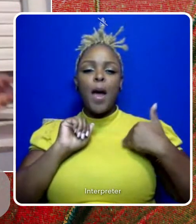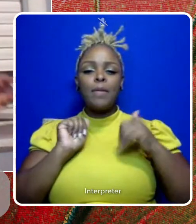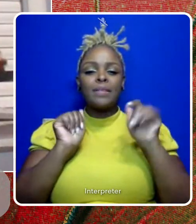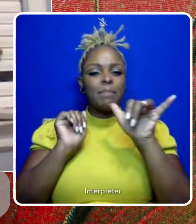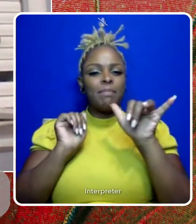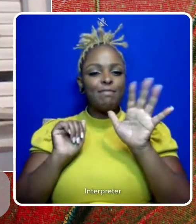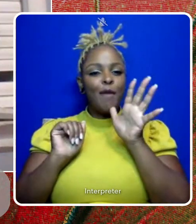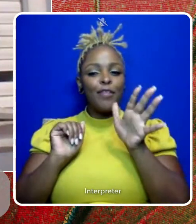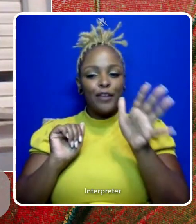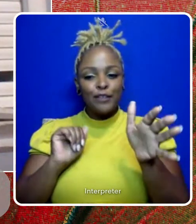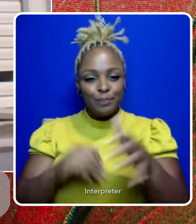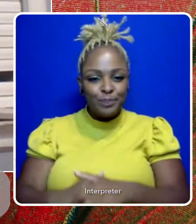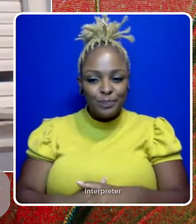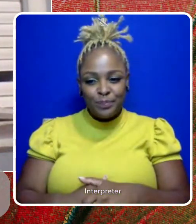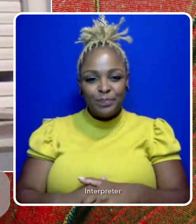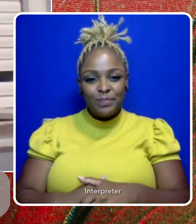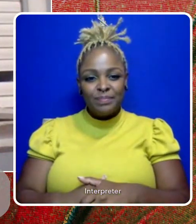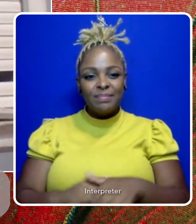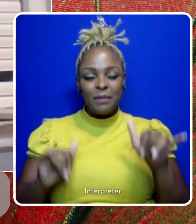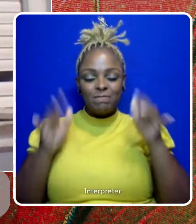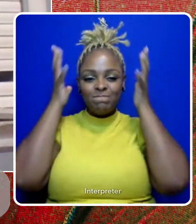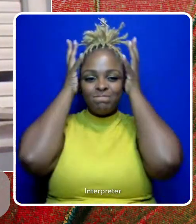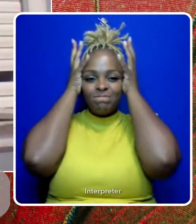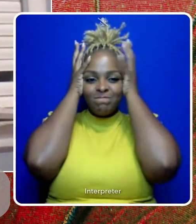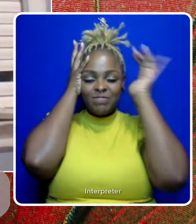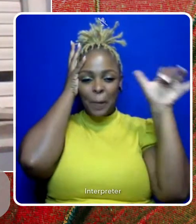her. We all do.